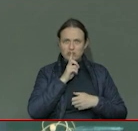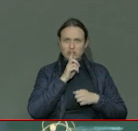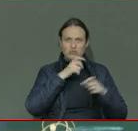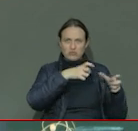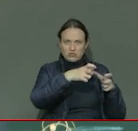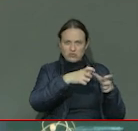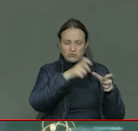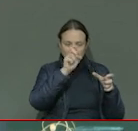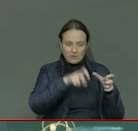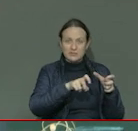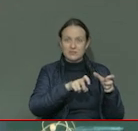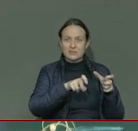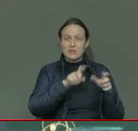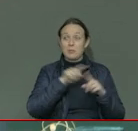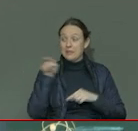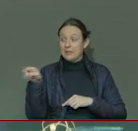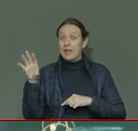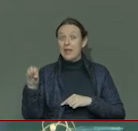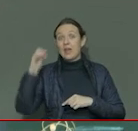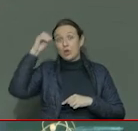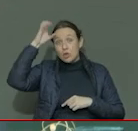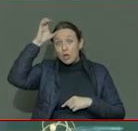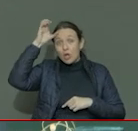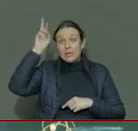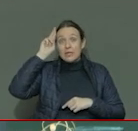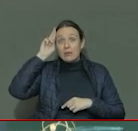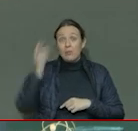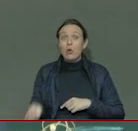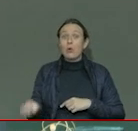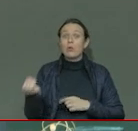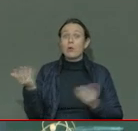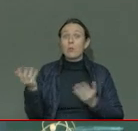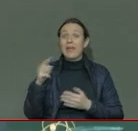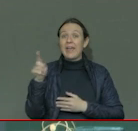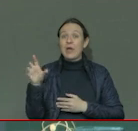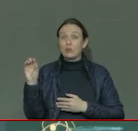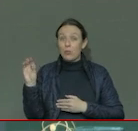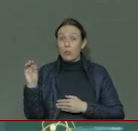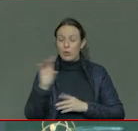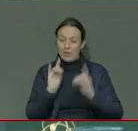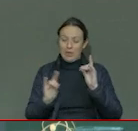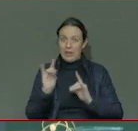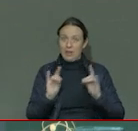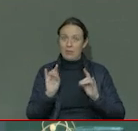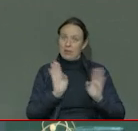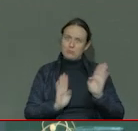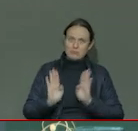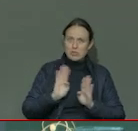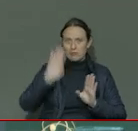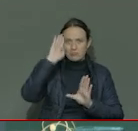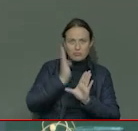No, but it's his knowledge. Remember, he grew up at a zoo, so he has more knowledge of animal behavior, animal